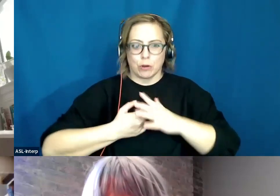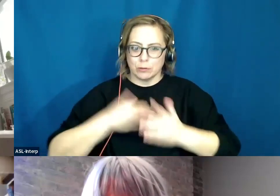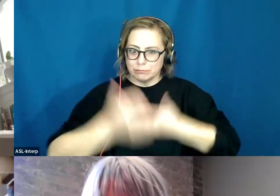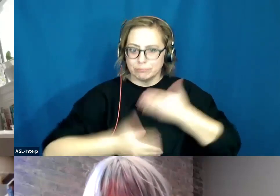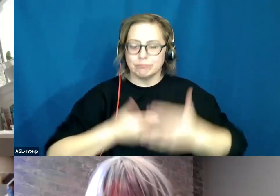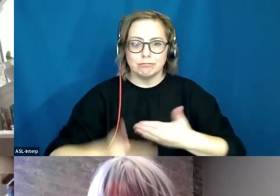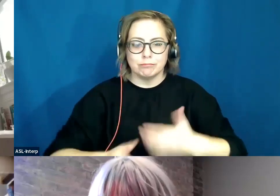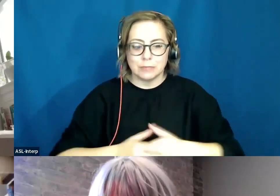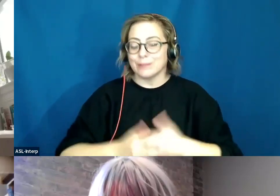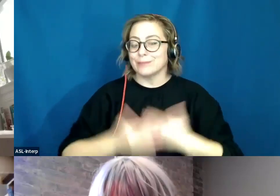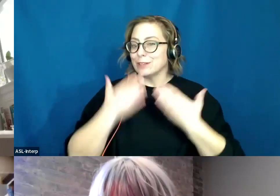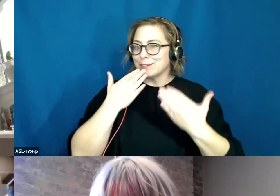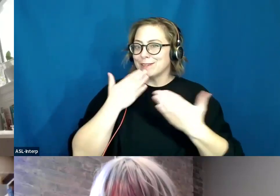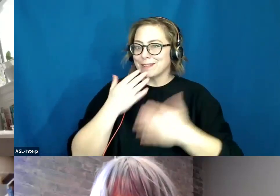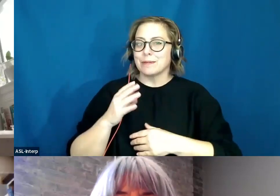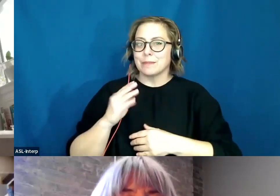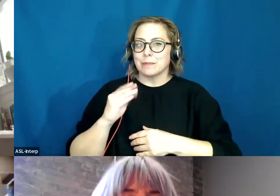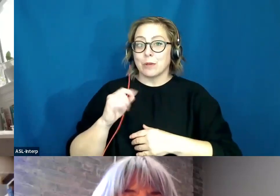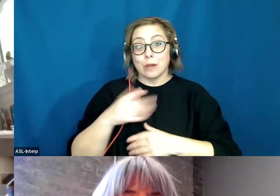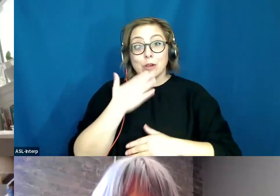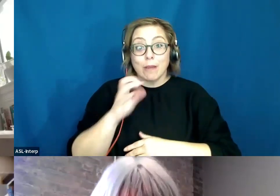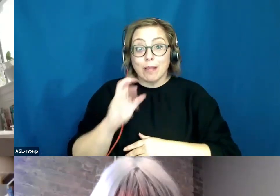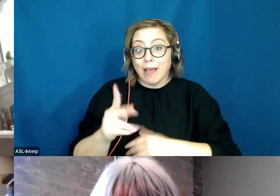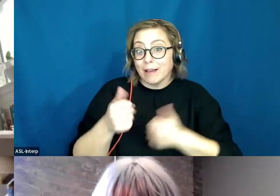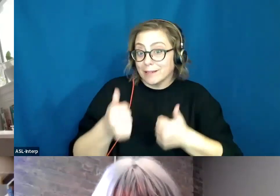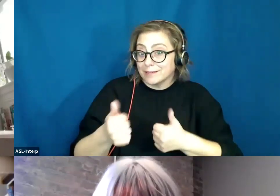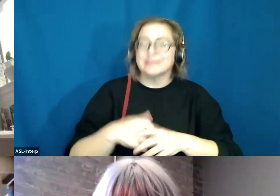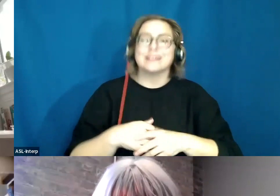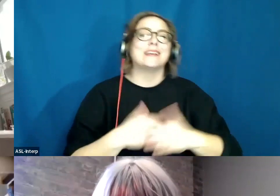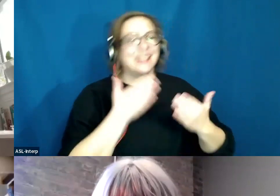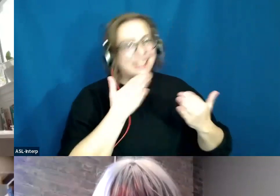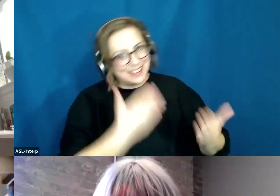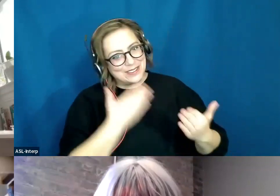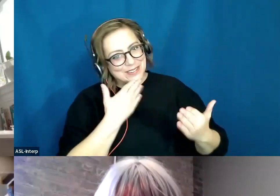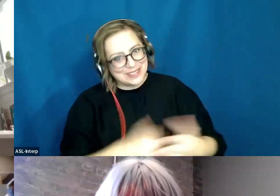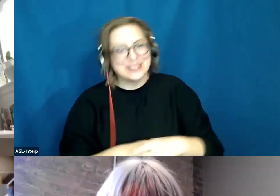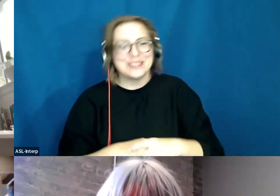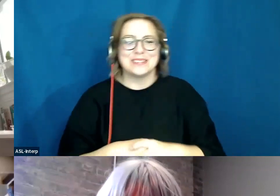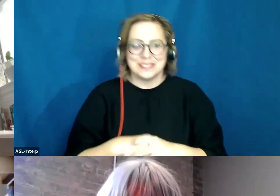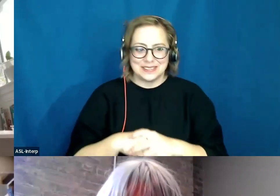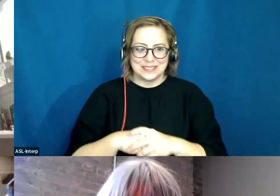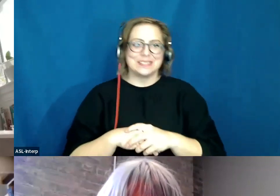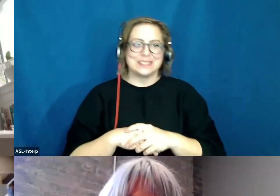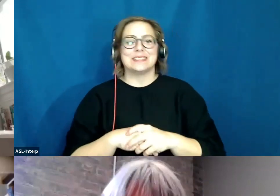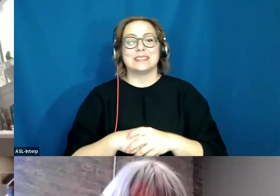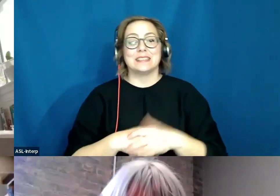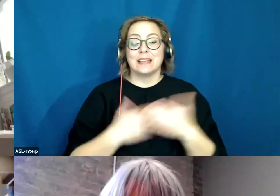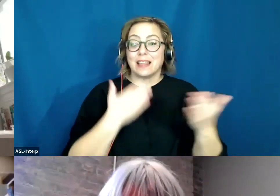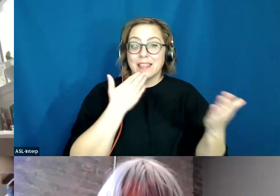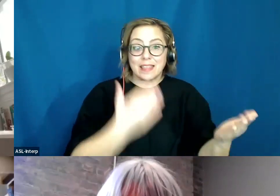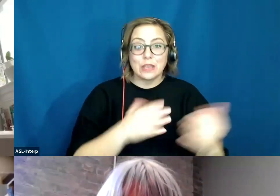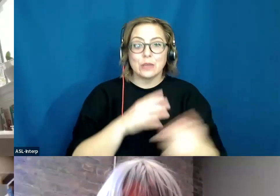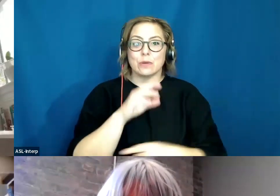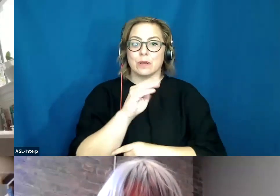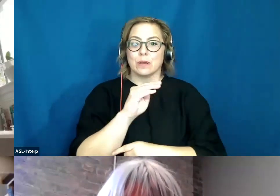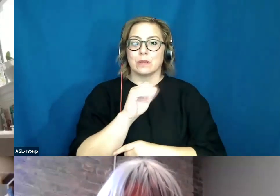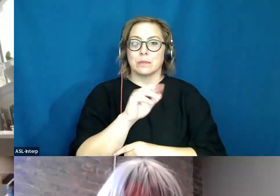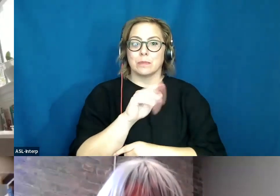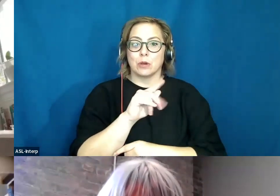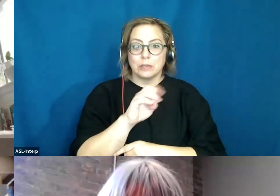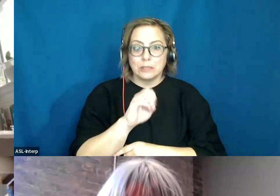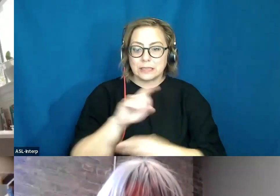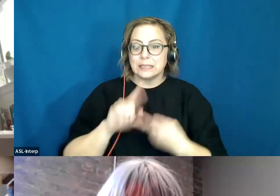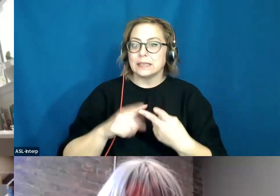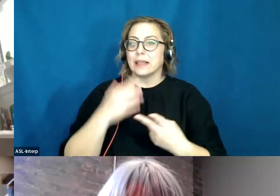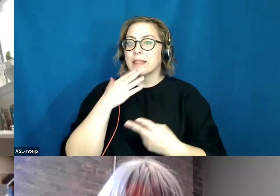great. And good luck. Thank you. And thank you, Martine and Dominic. Yes. And thank you,